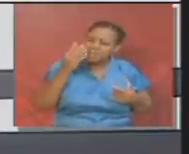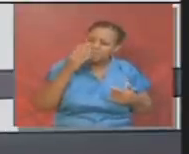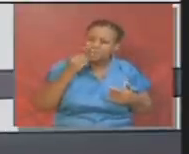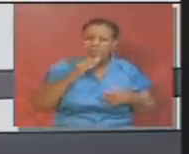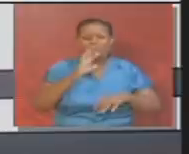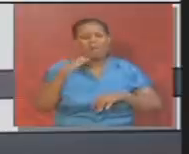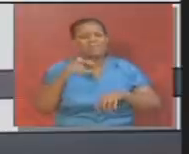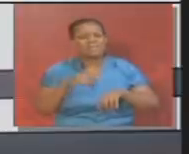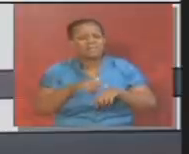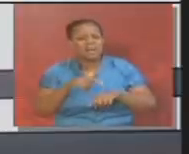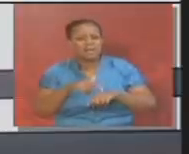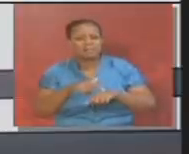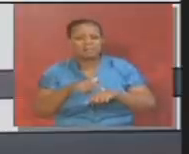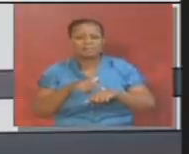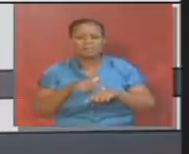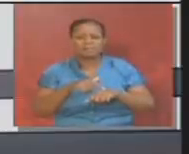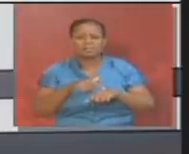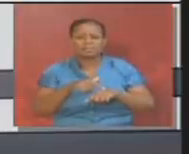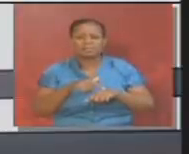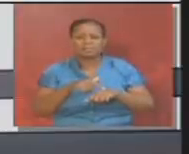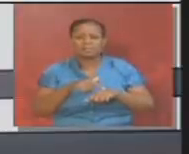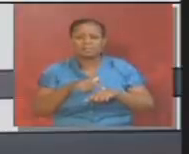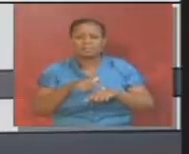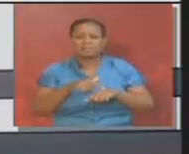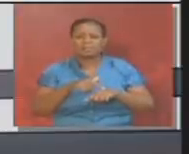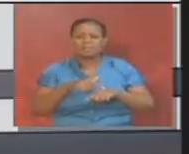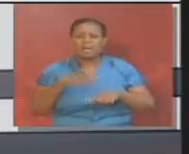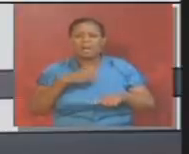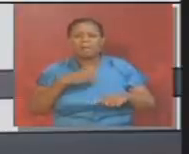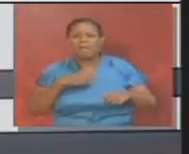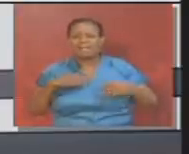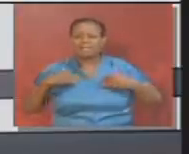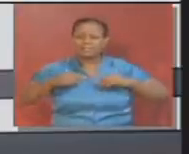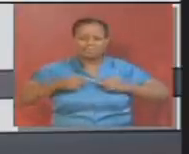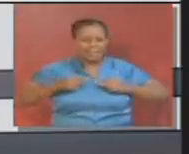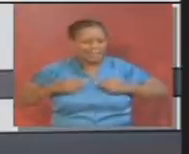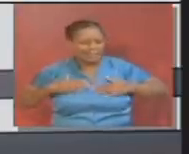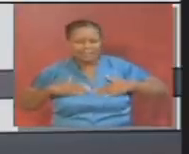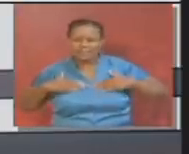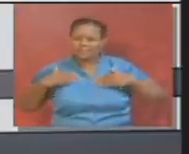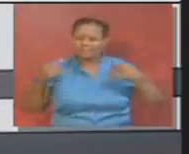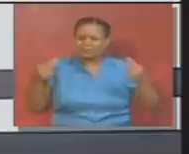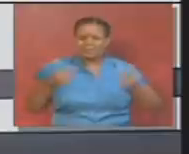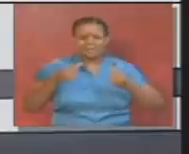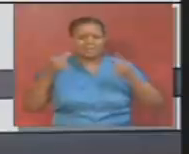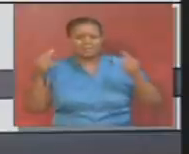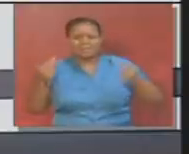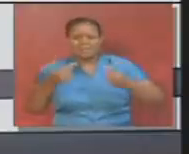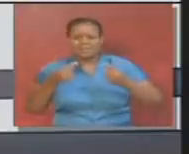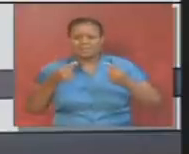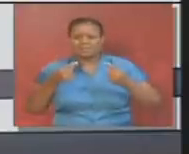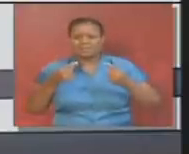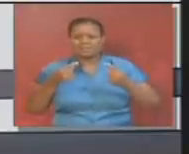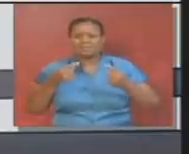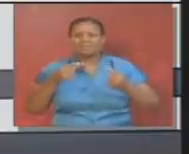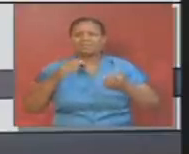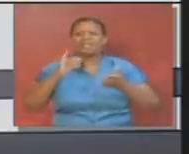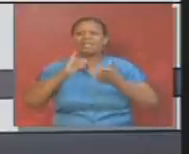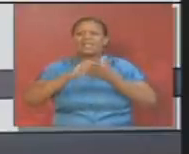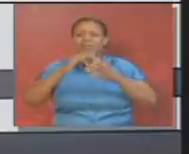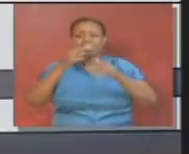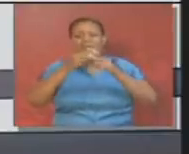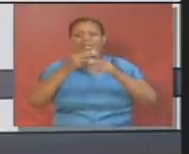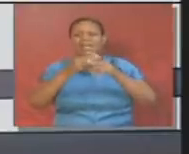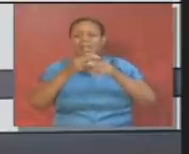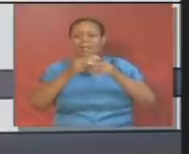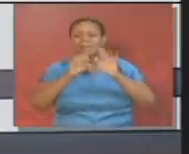and some people are actually disabled to the point where they can't function properly. And this is termed long COVID infection.